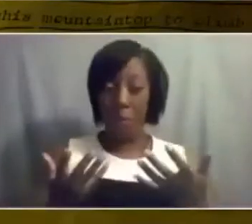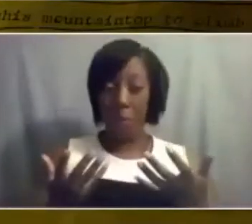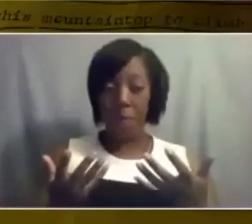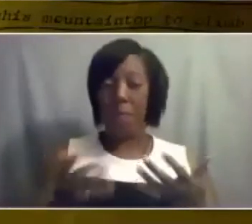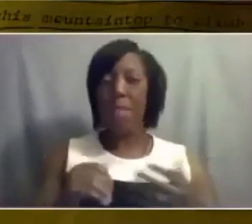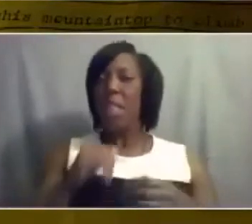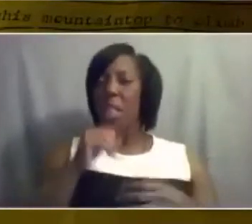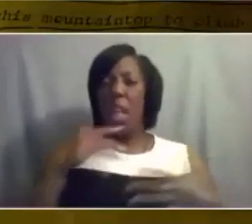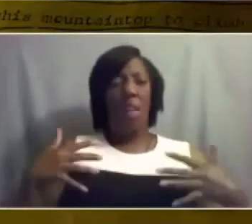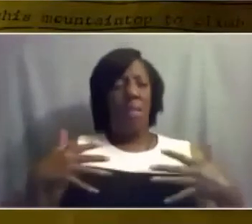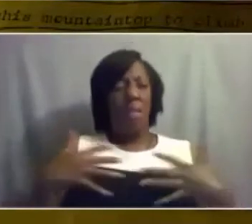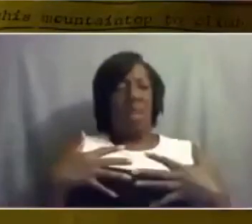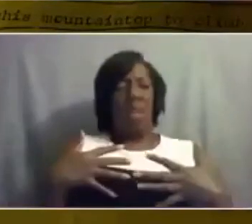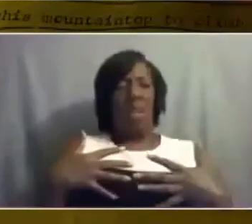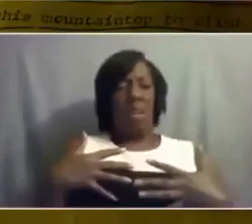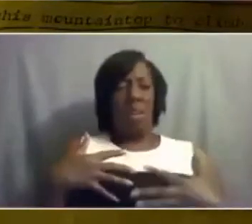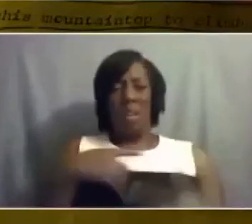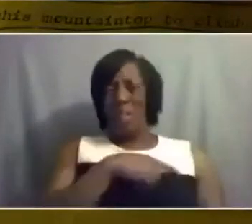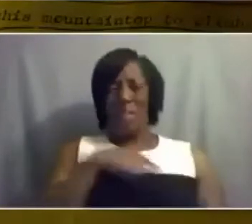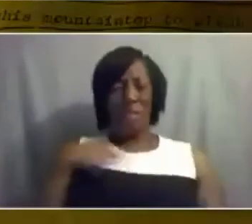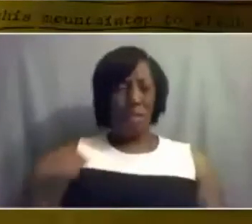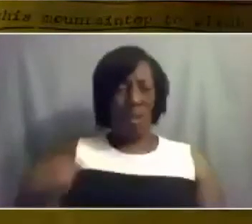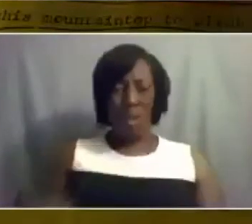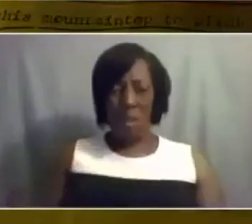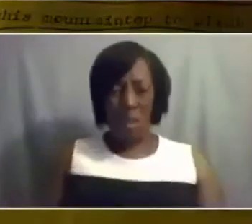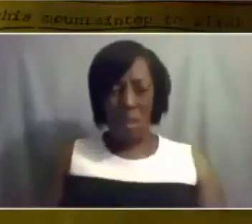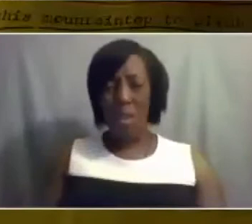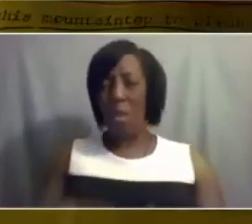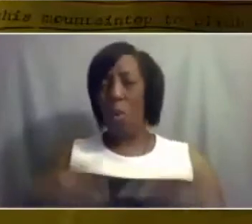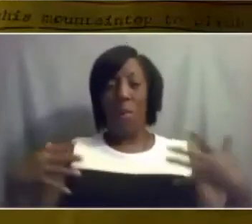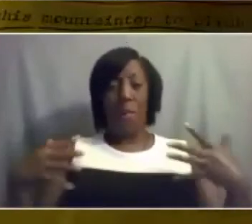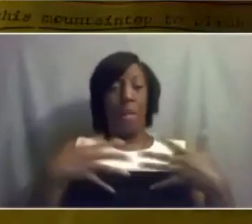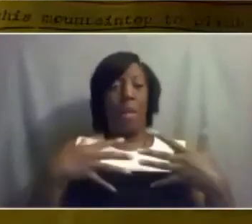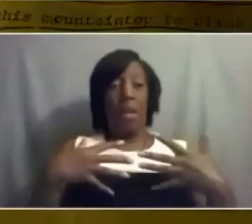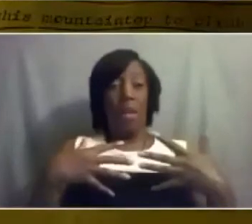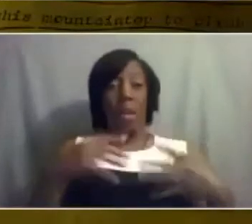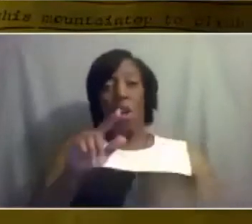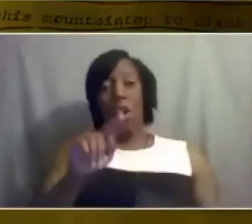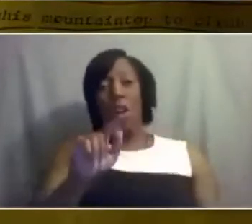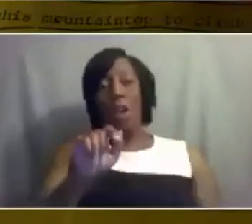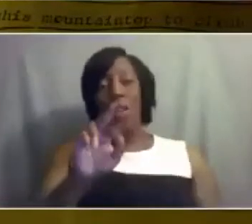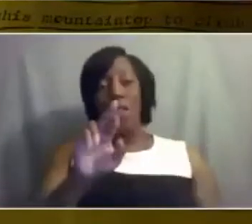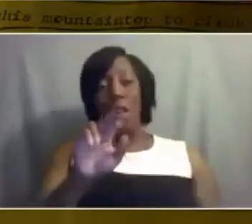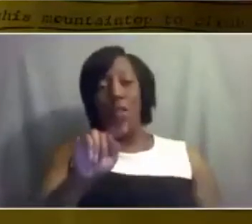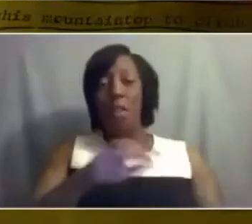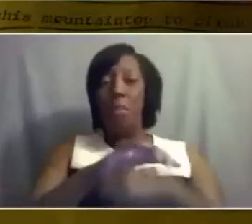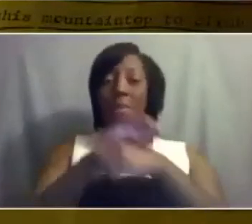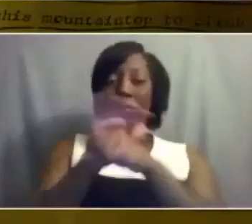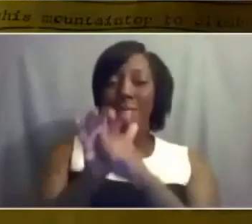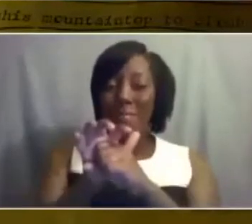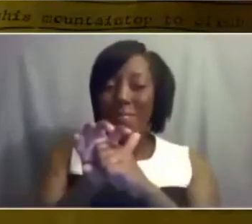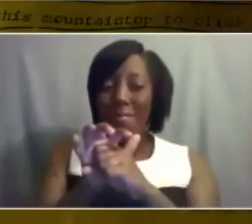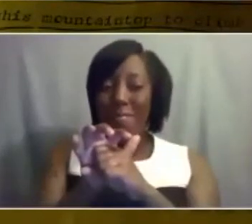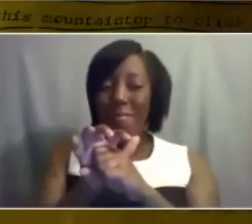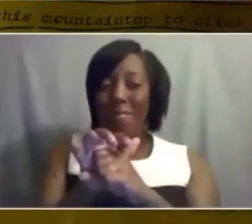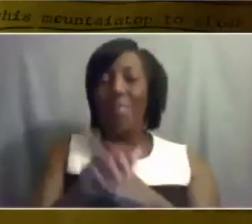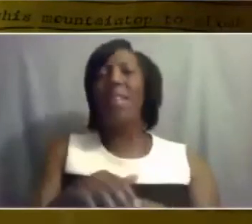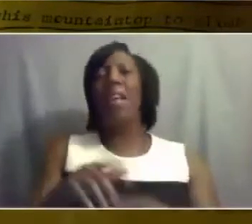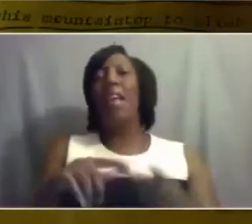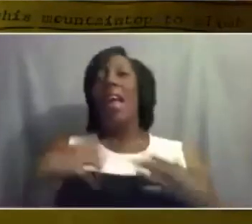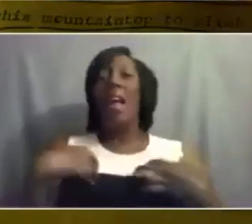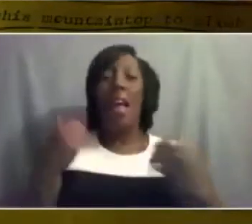of China or the fear of terrorism, but is the pandemic and other health issues,